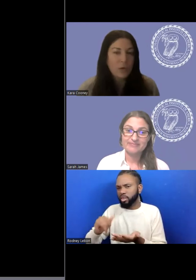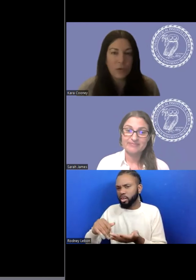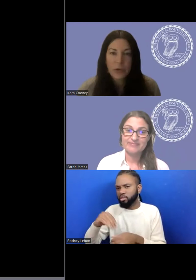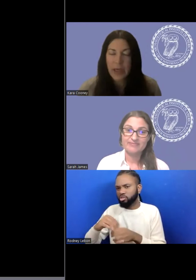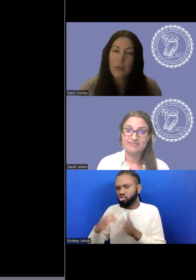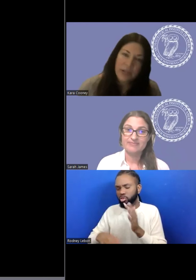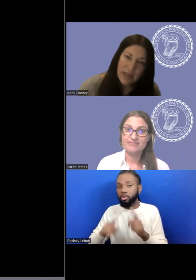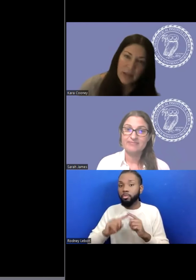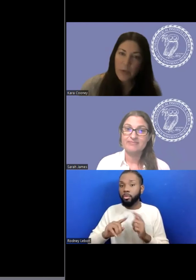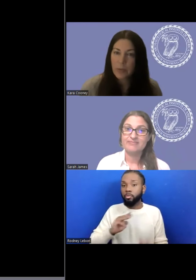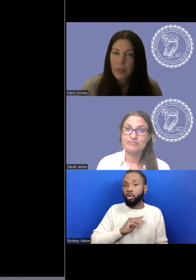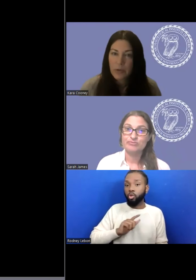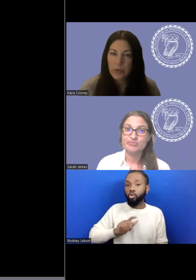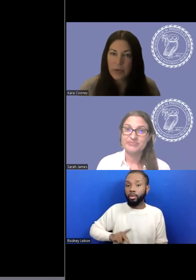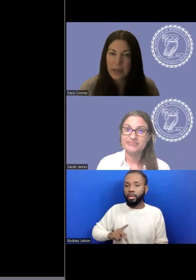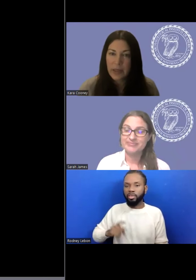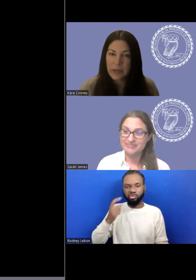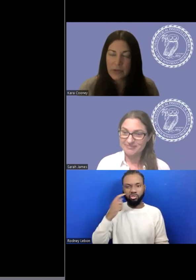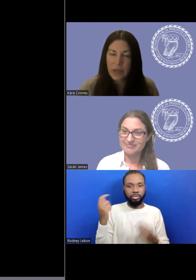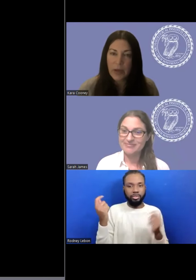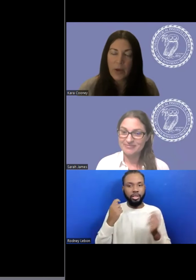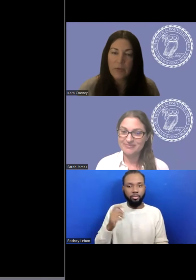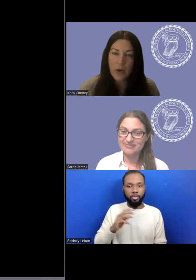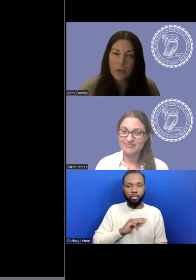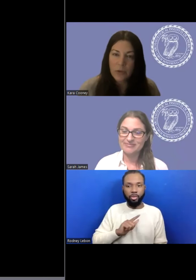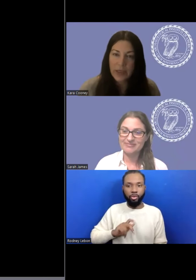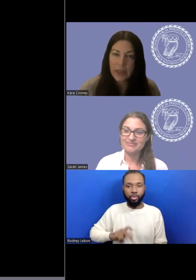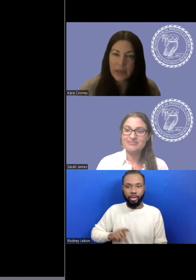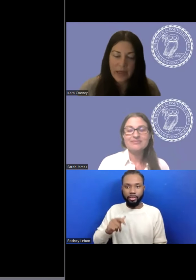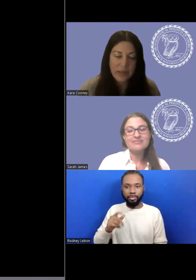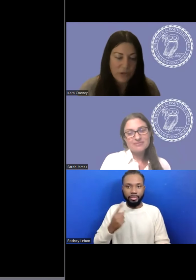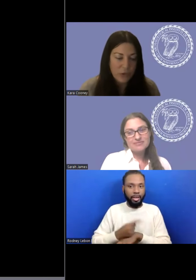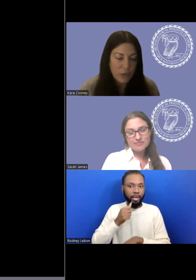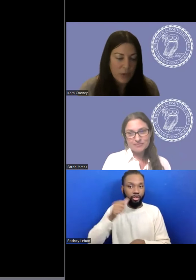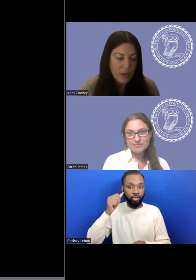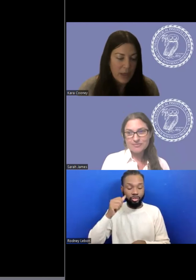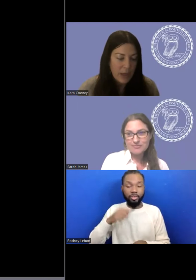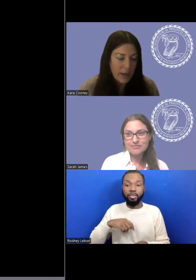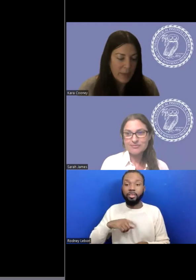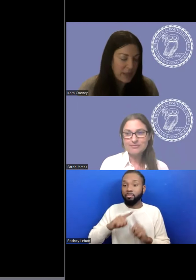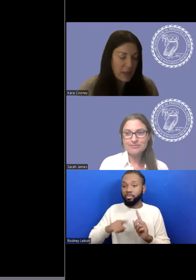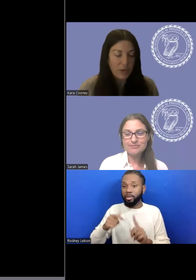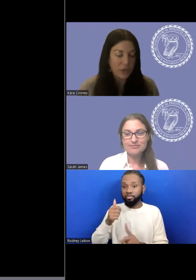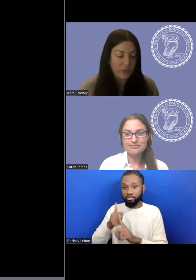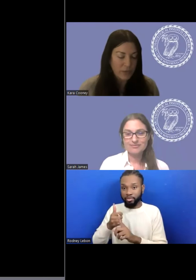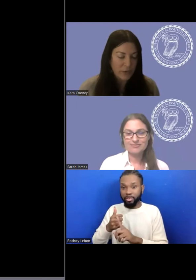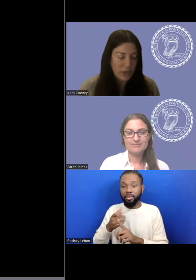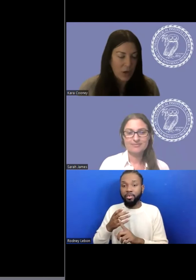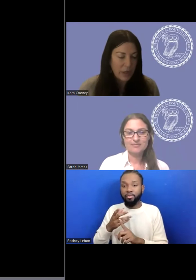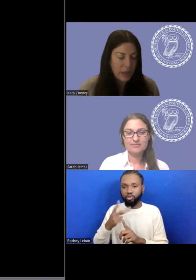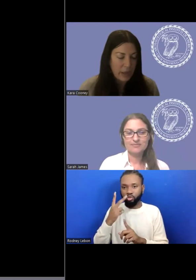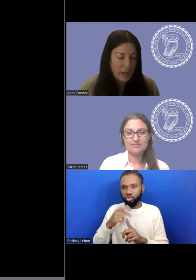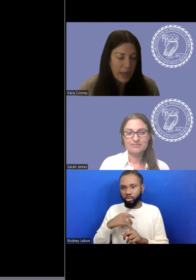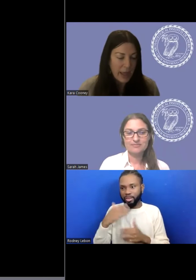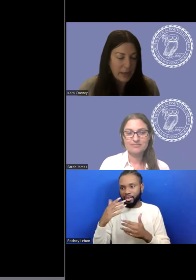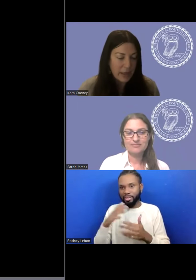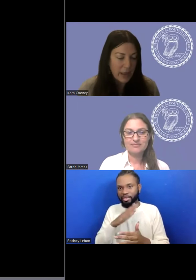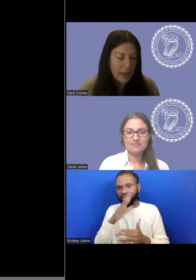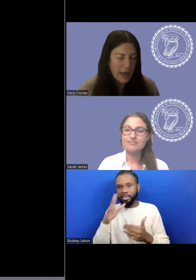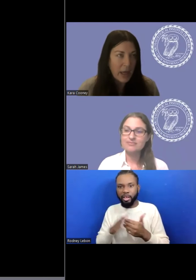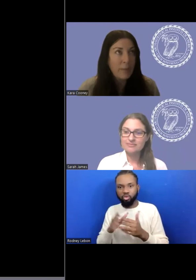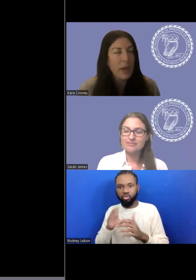Martin Luther King. We just celebrated Martin Luther King Day yesterday, right? Where I have Martin Luther King next to an image of Taharqa.